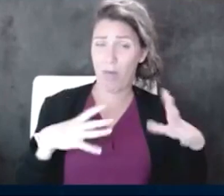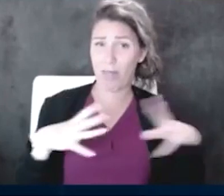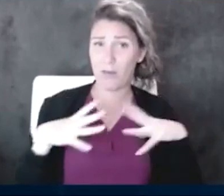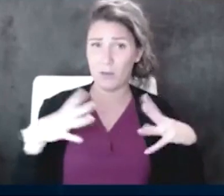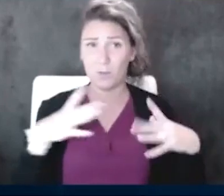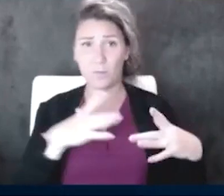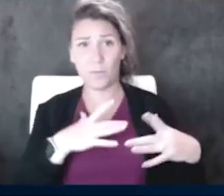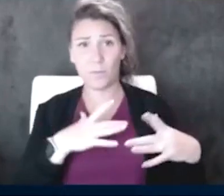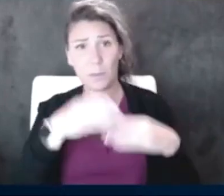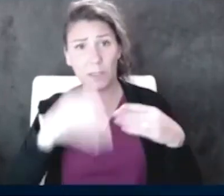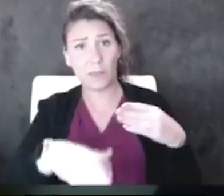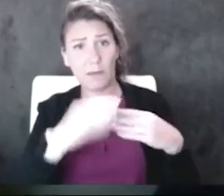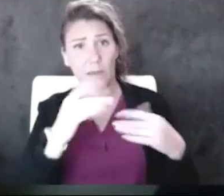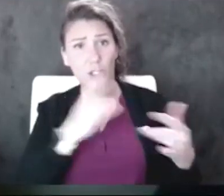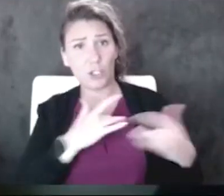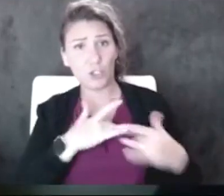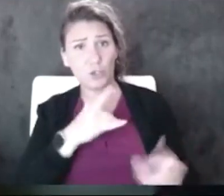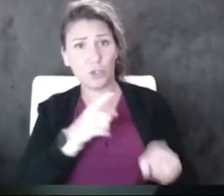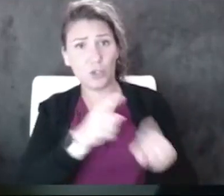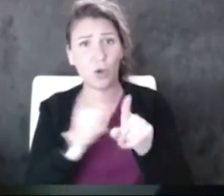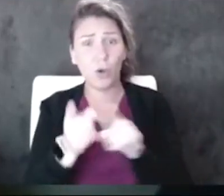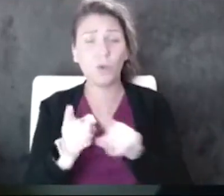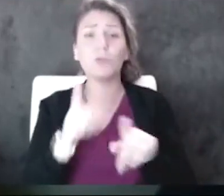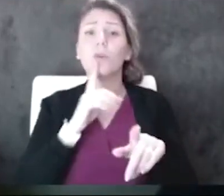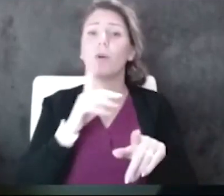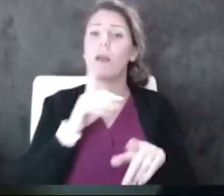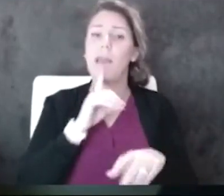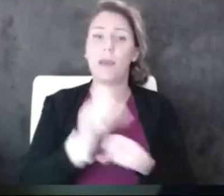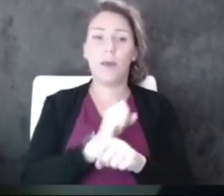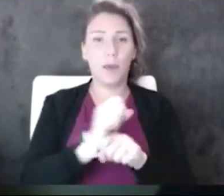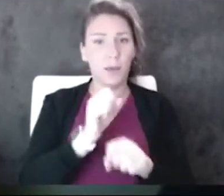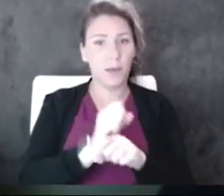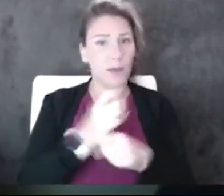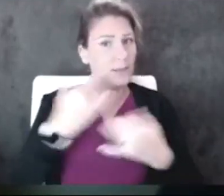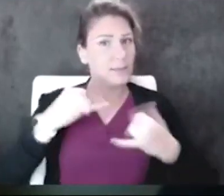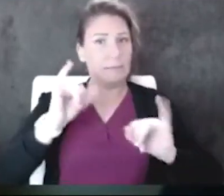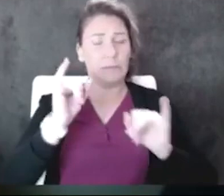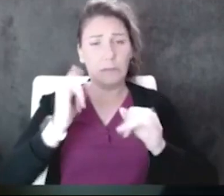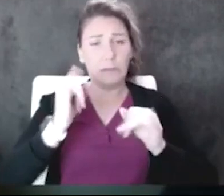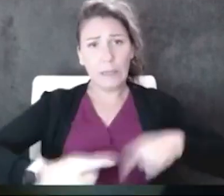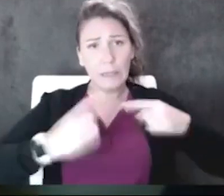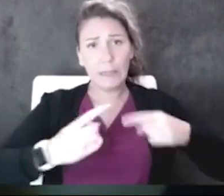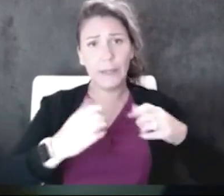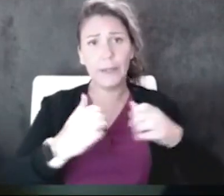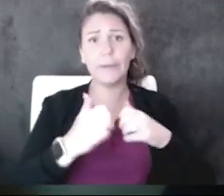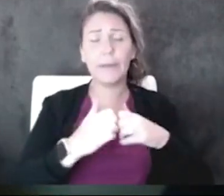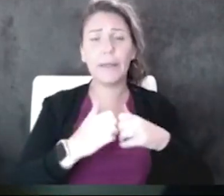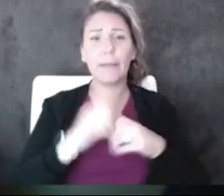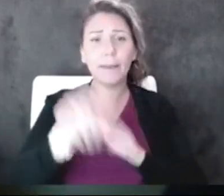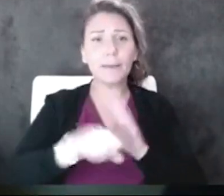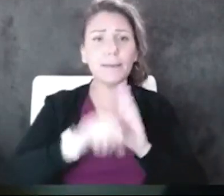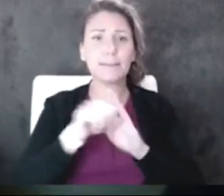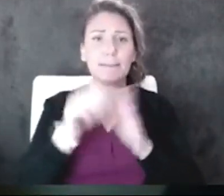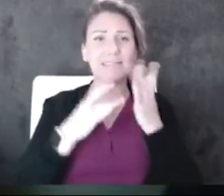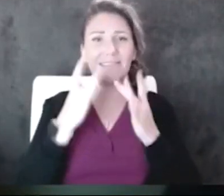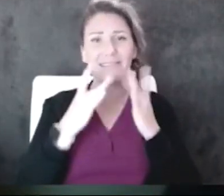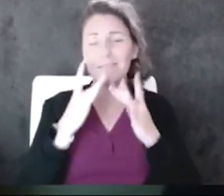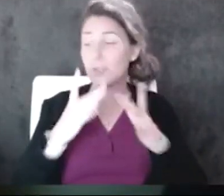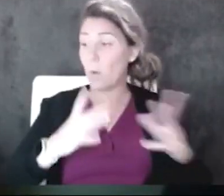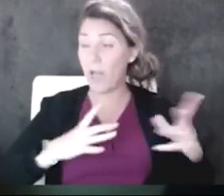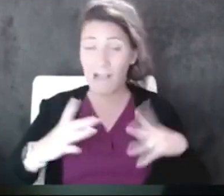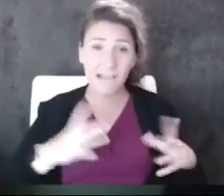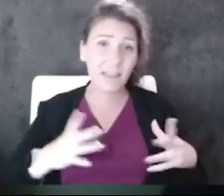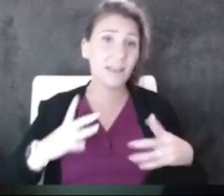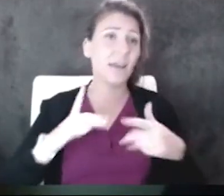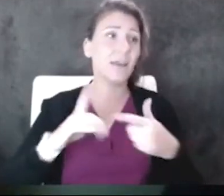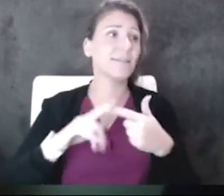right? Absolutely. We are still continuing to struggle with our seasonal shortages that we always see. So holidays,